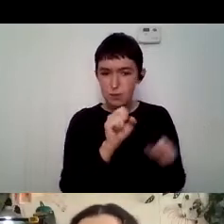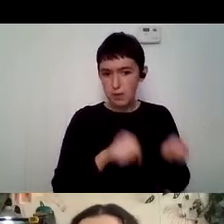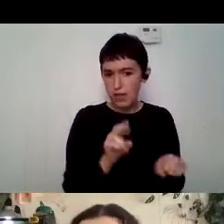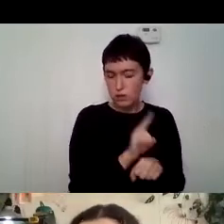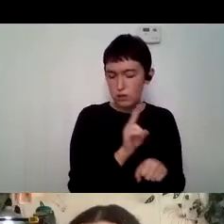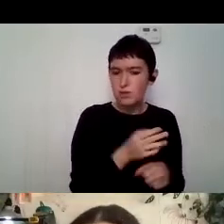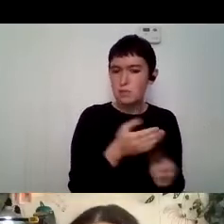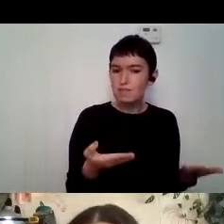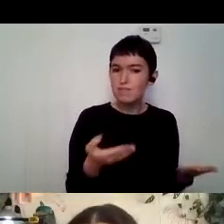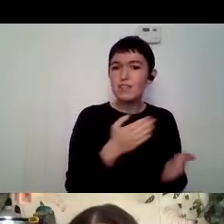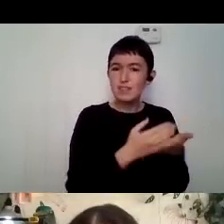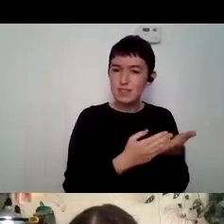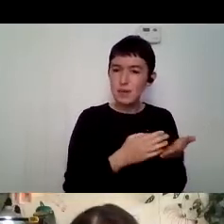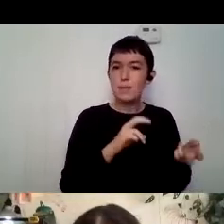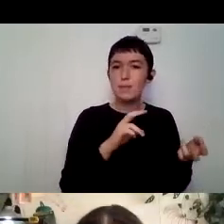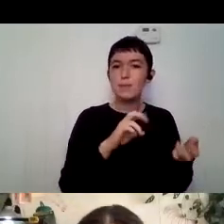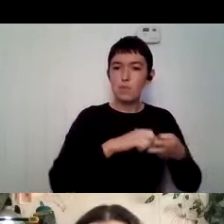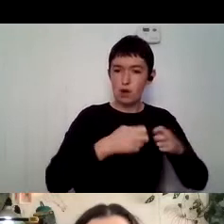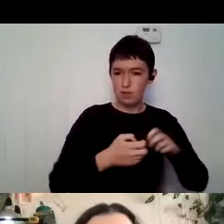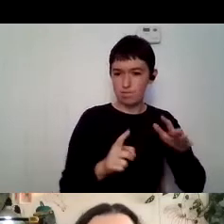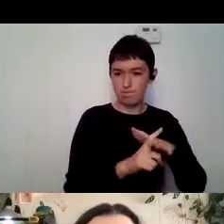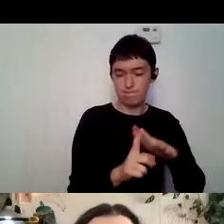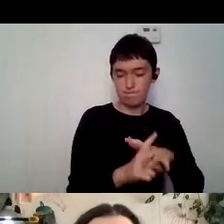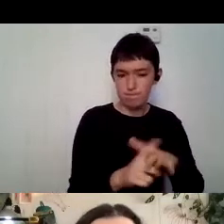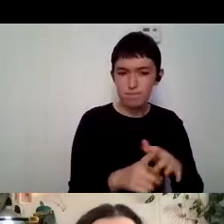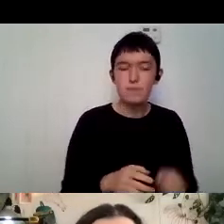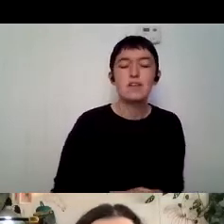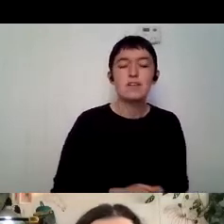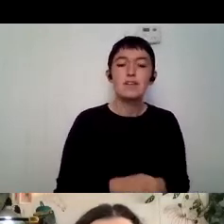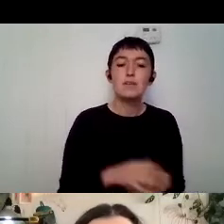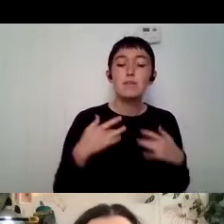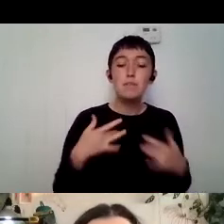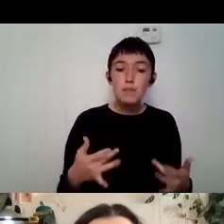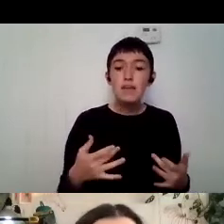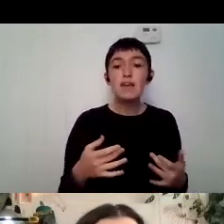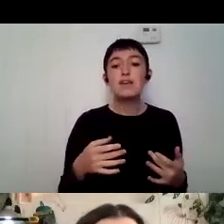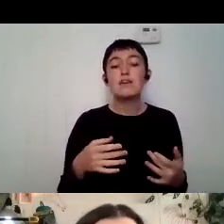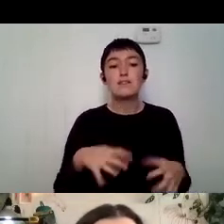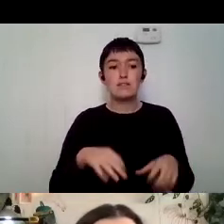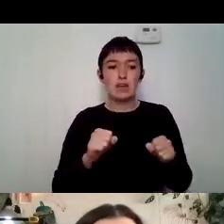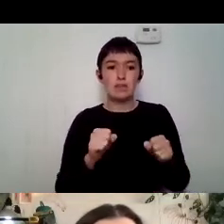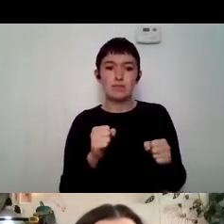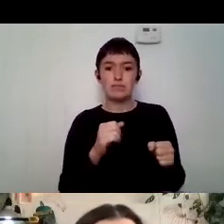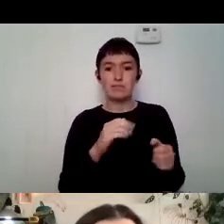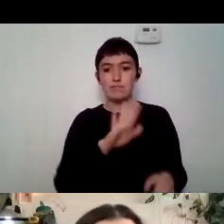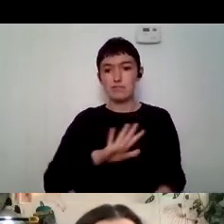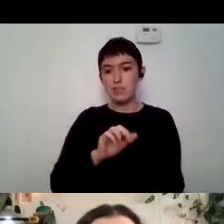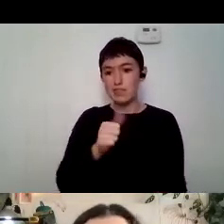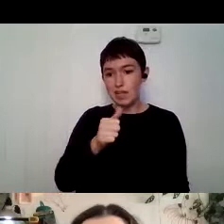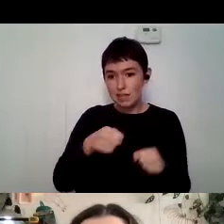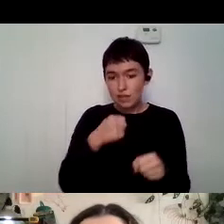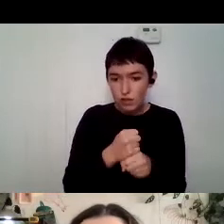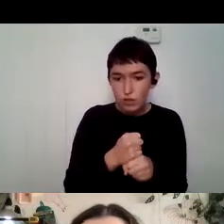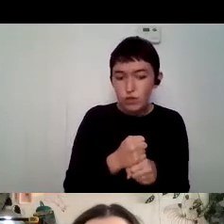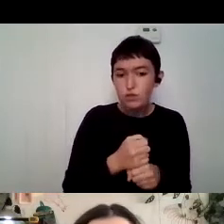And the first is that it typically requires over a decade to bring a single new drug to the market. So this is going from the initial drug